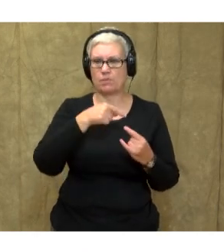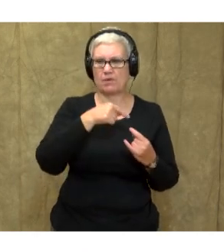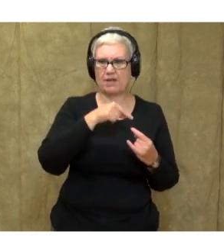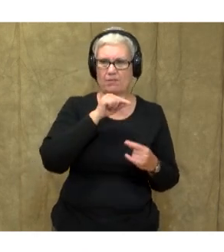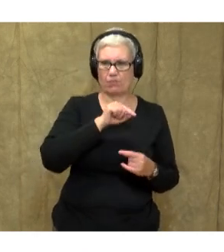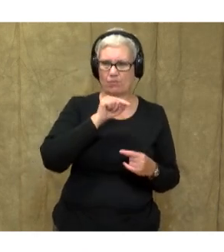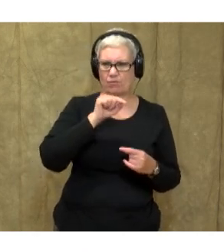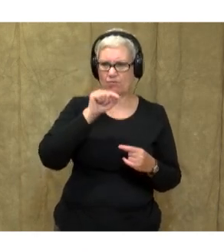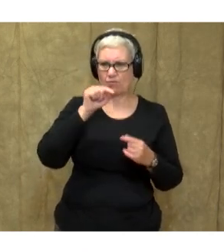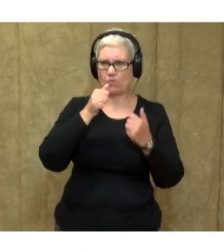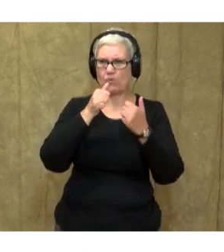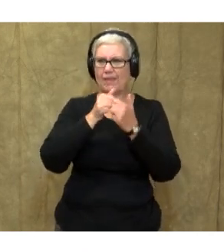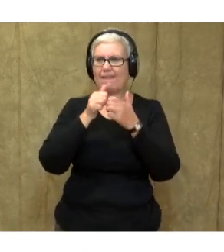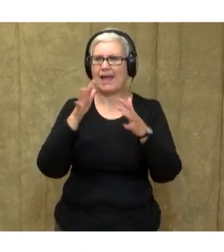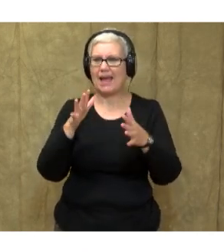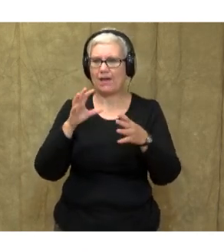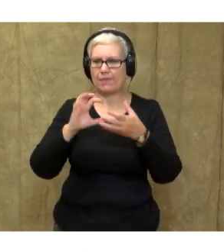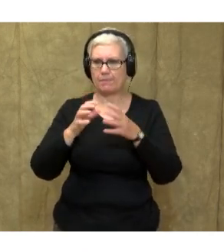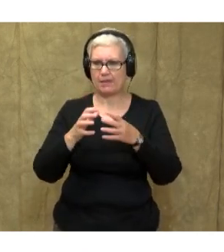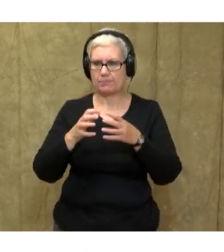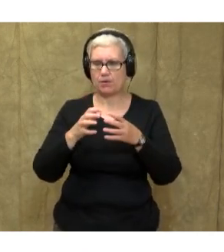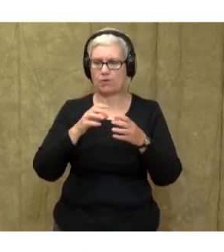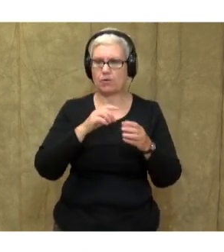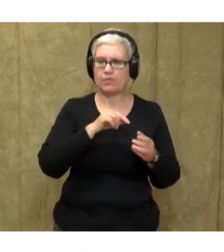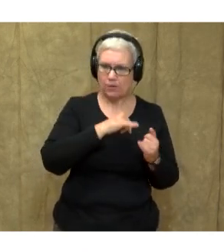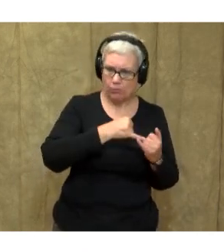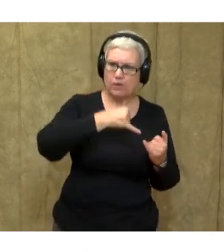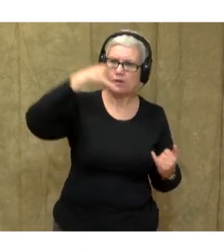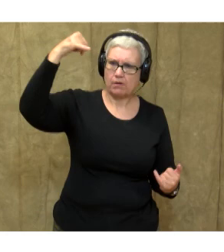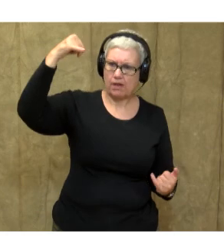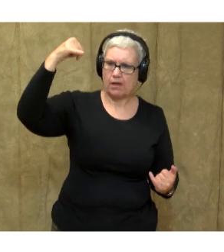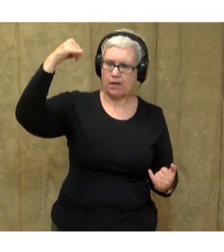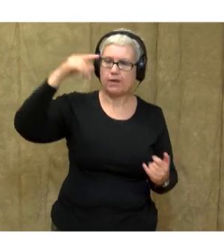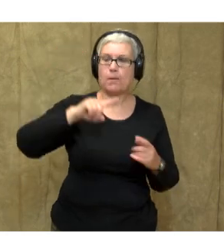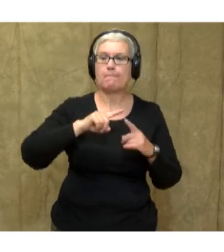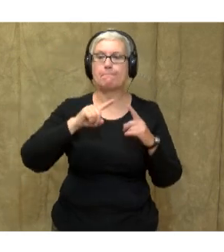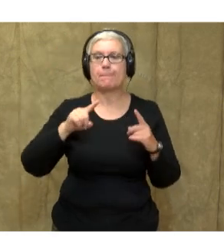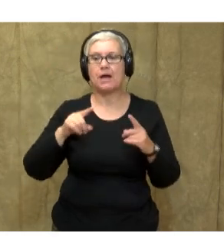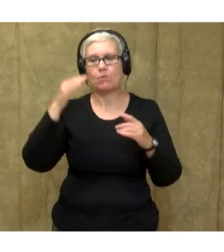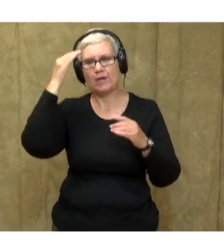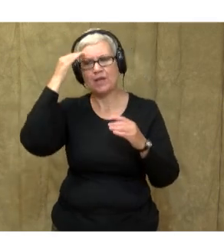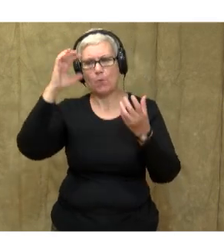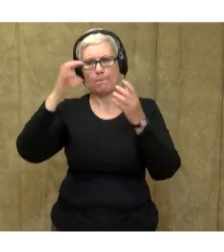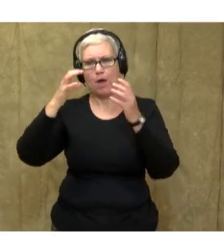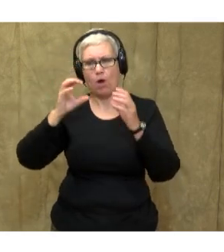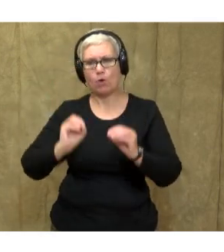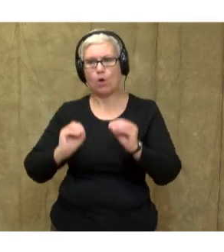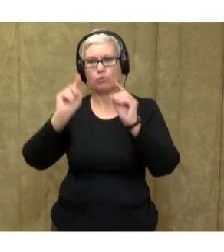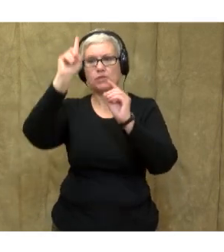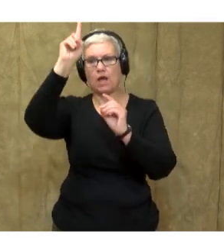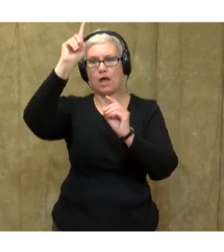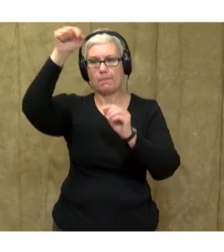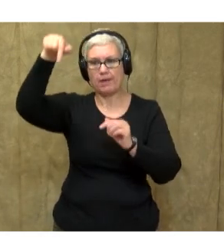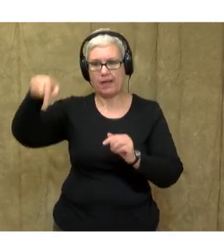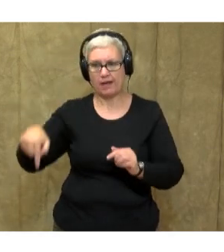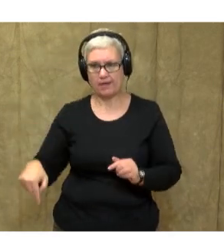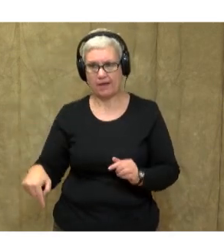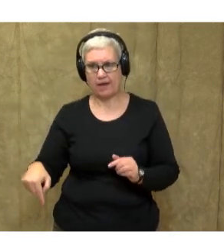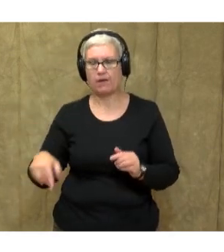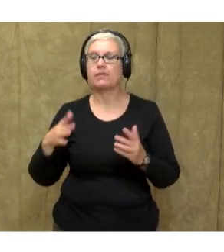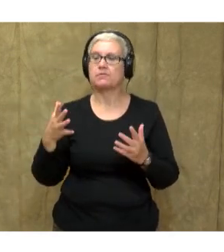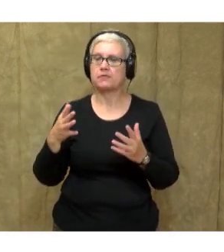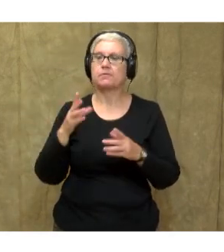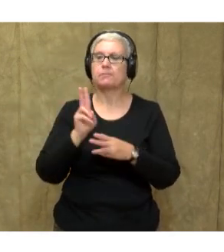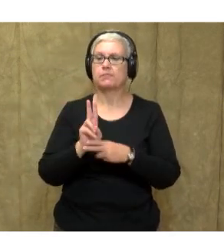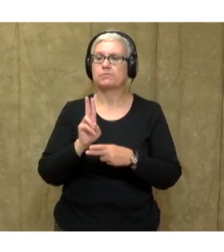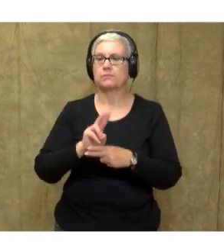line. But when we have falling motion like shooting a basketball, the best model for this data is to use a parabola.